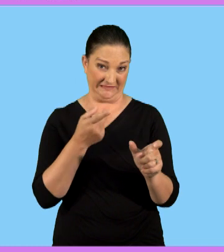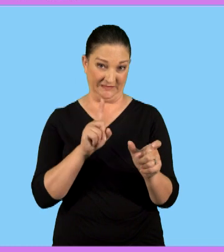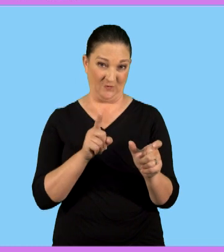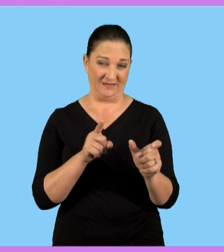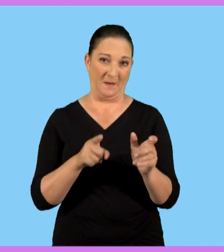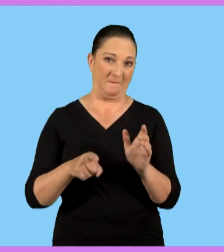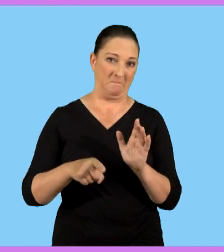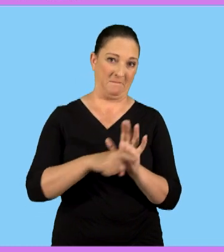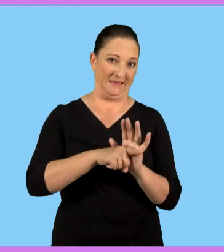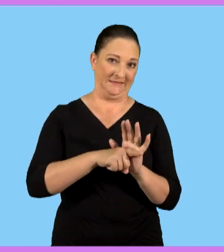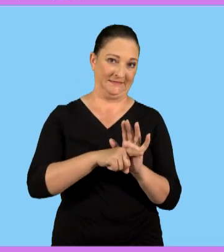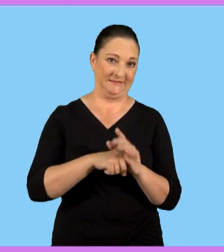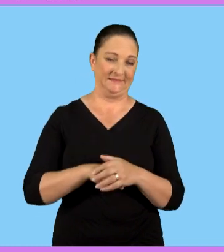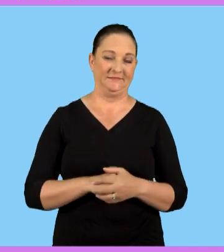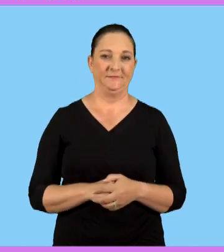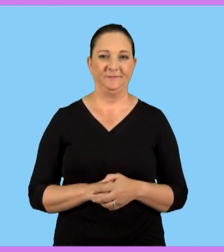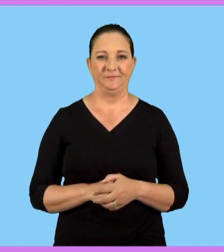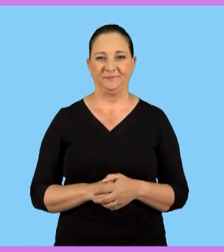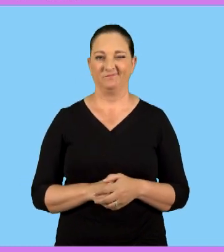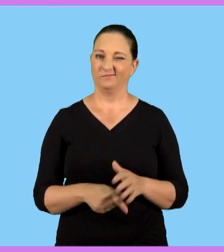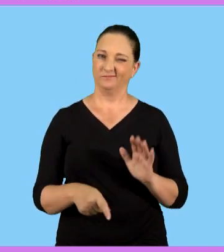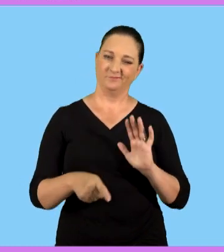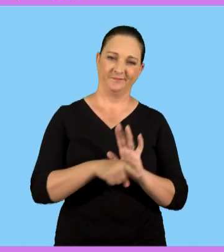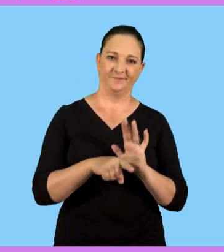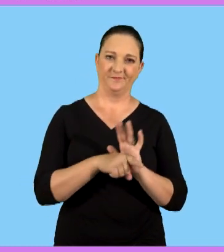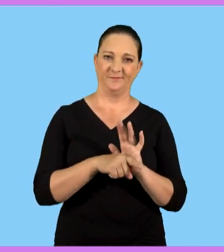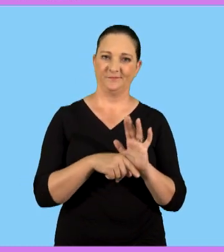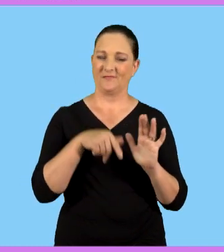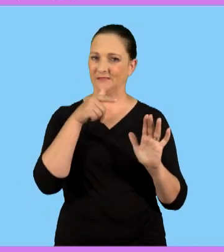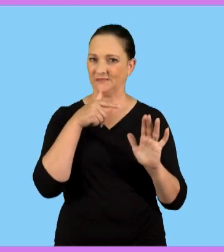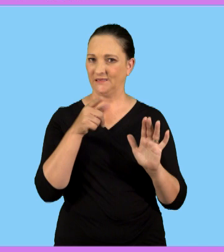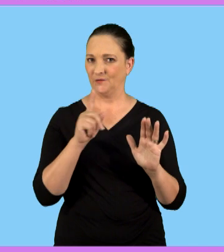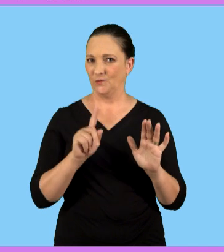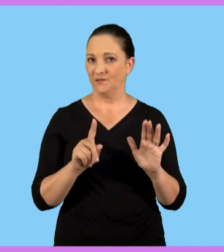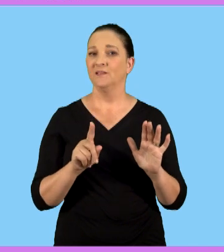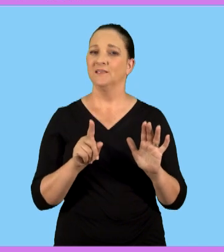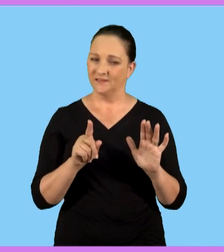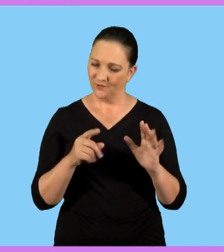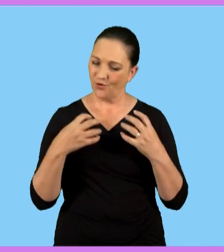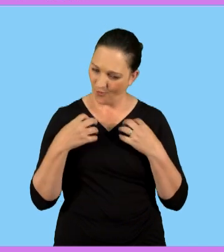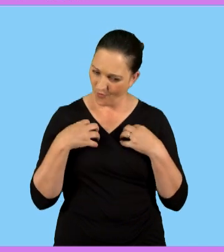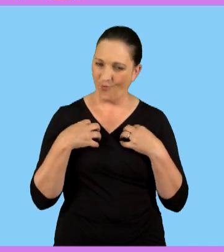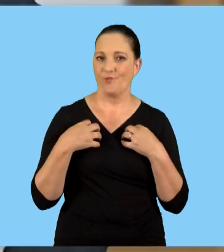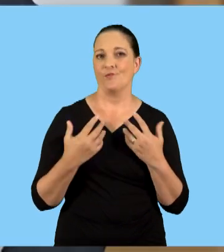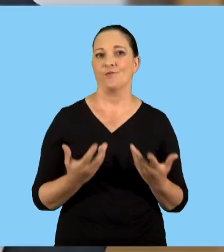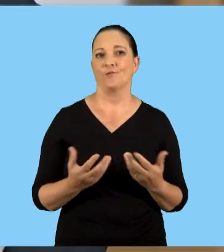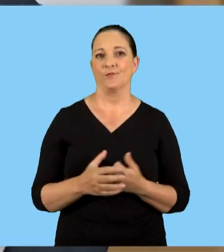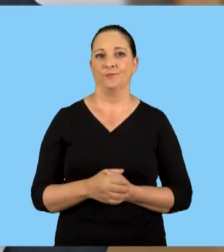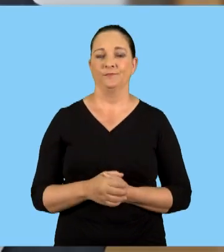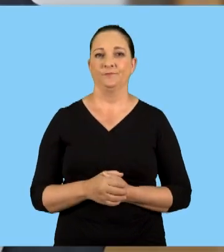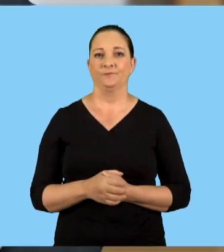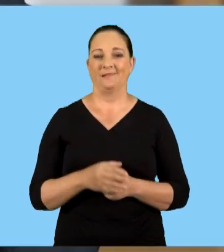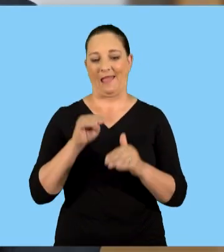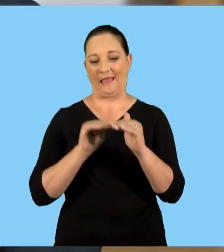would have a minus sign. And that minus sign says that he is in debt because he's in